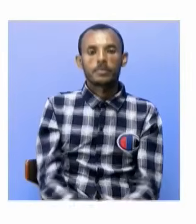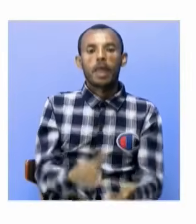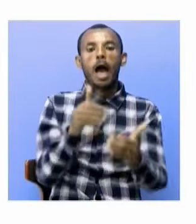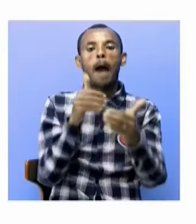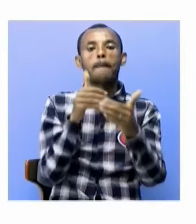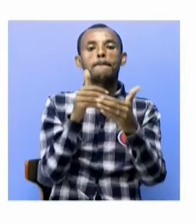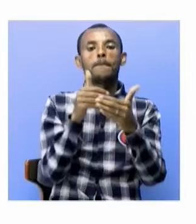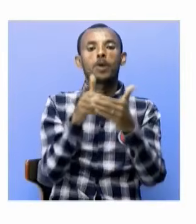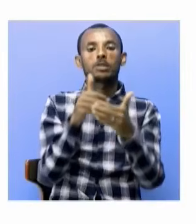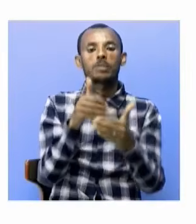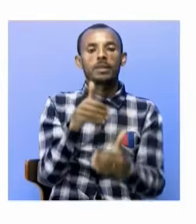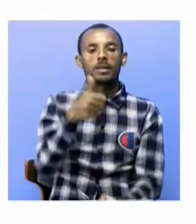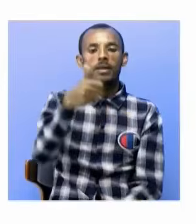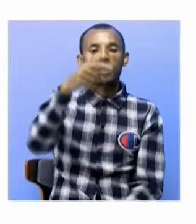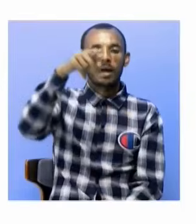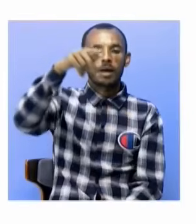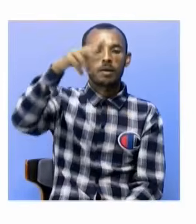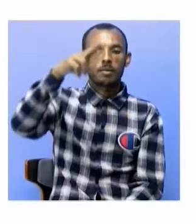approximating